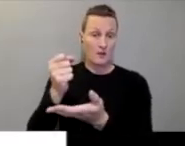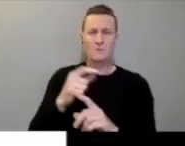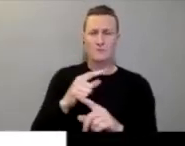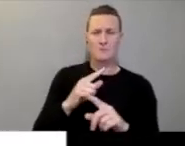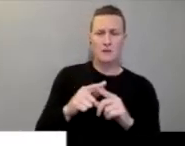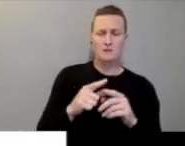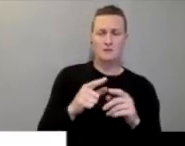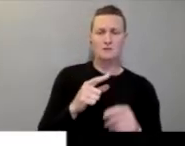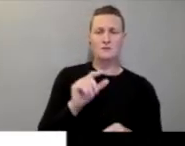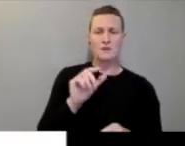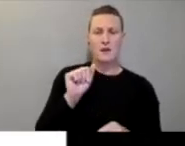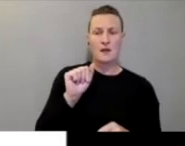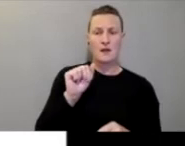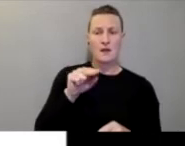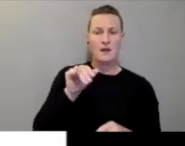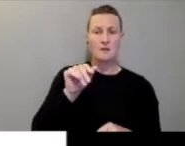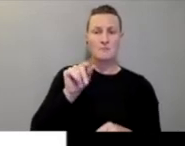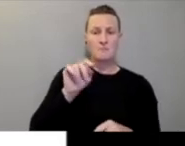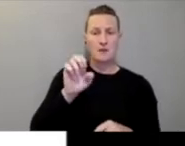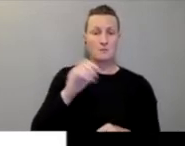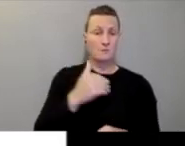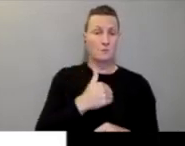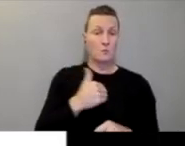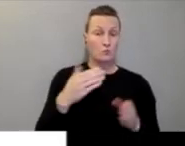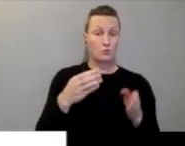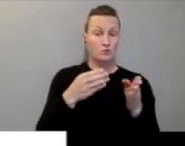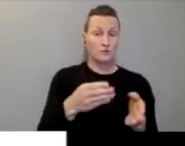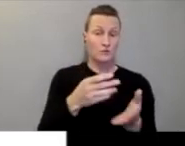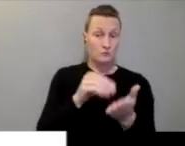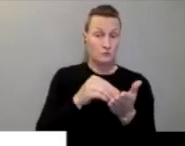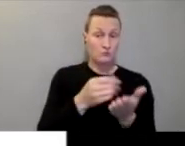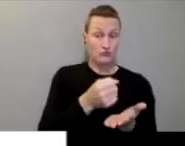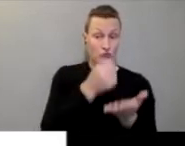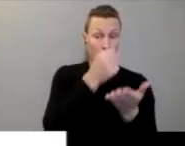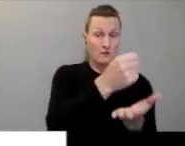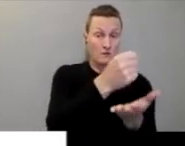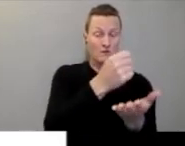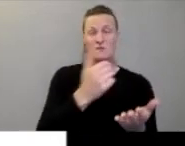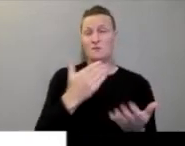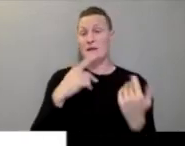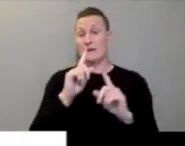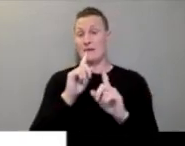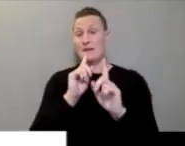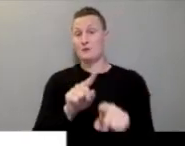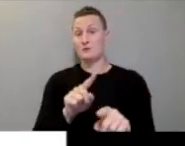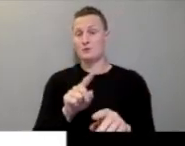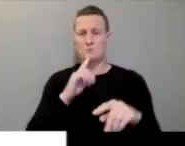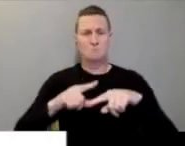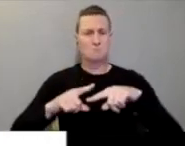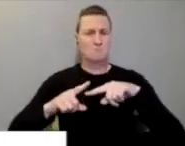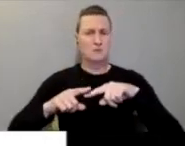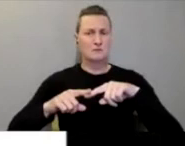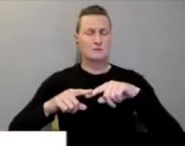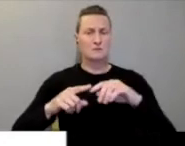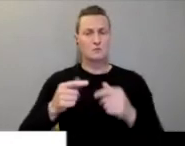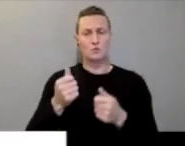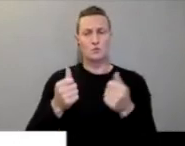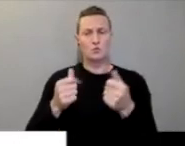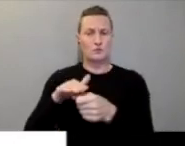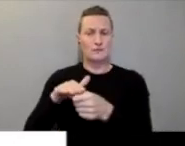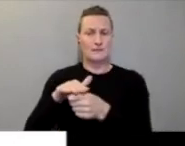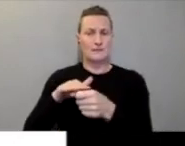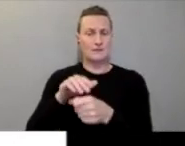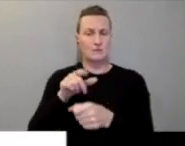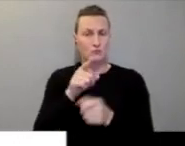to give an indication of what kind of site you would be interested in. And of course, if it's a project that